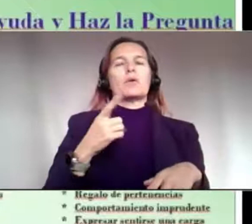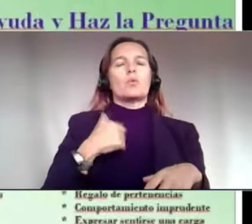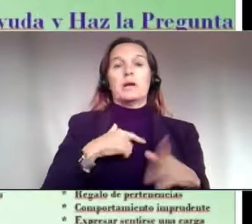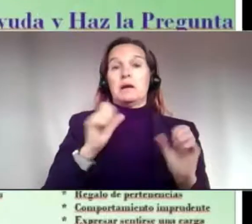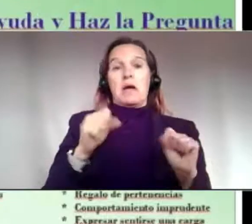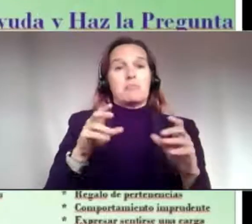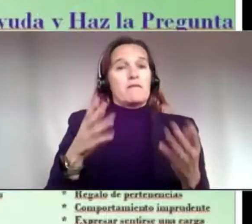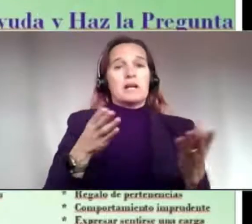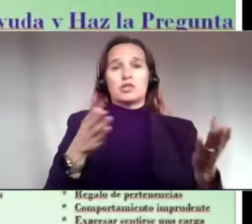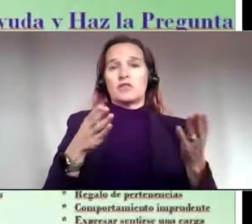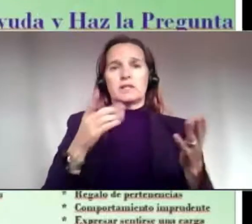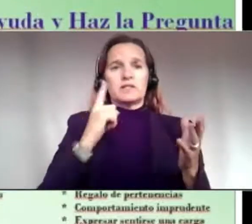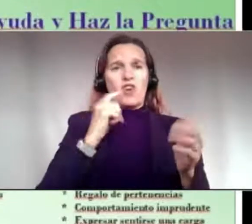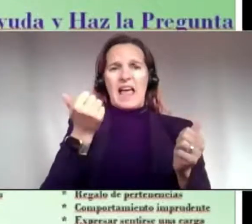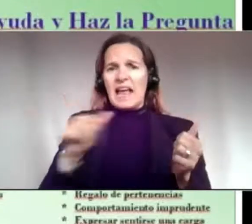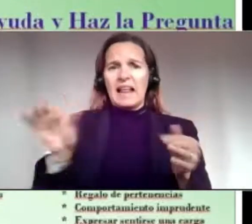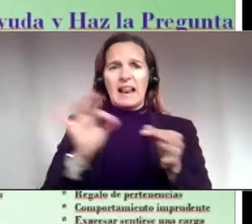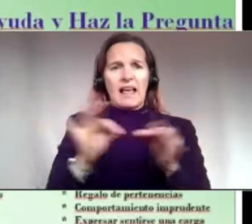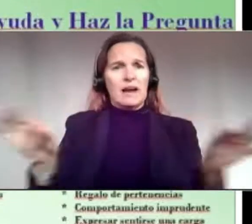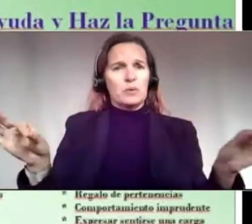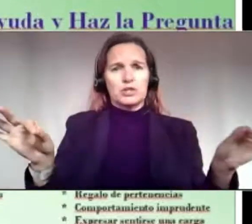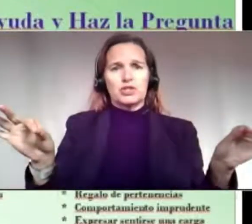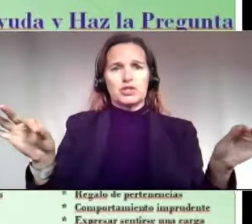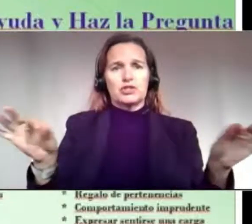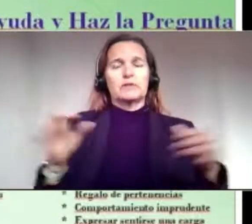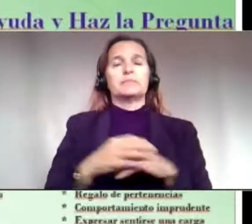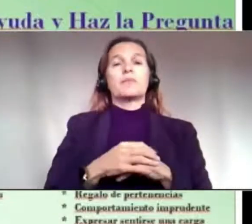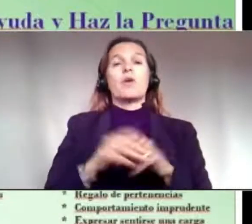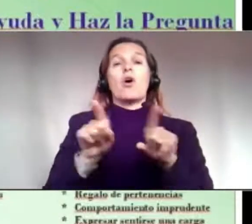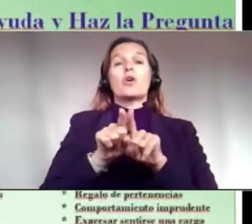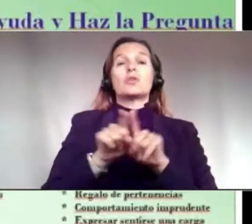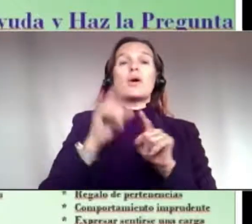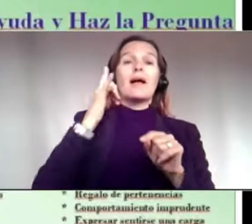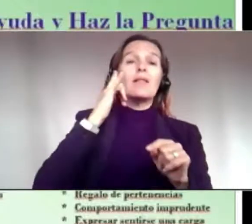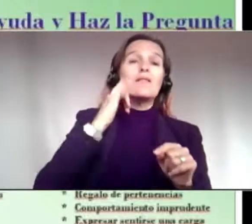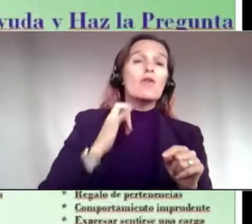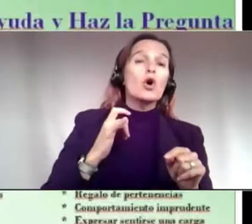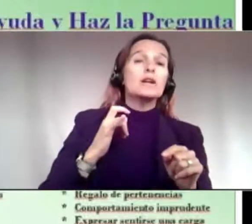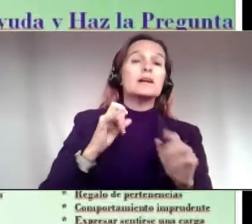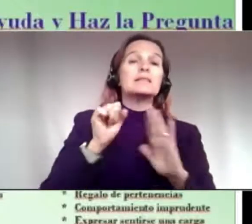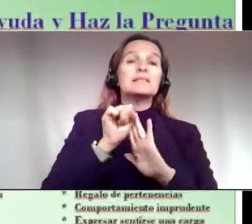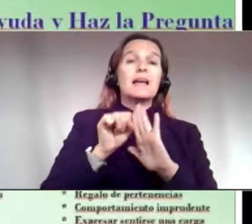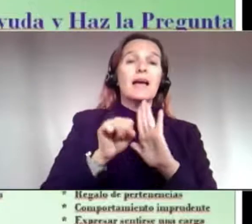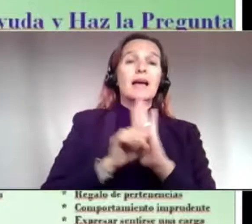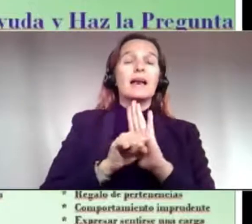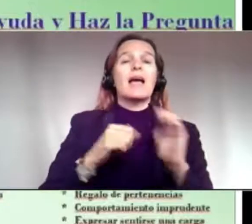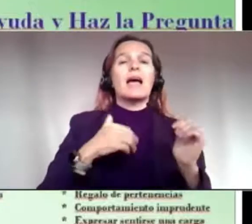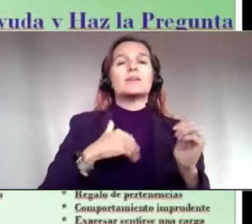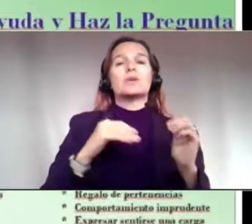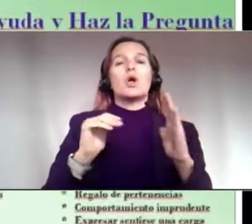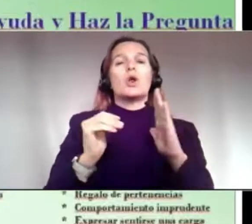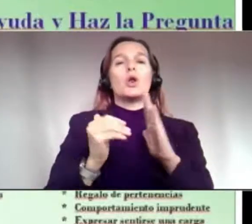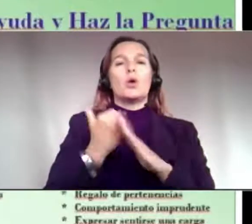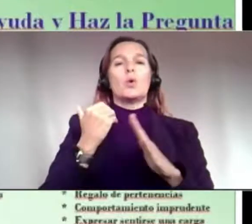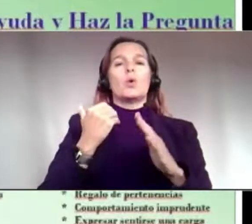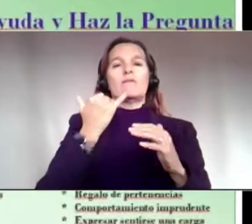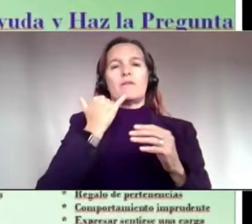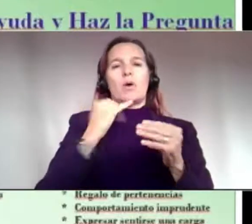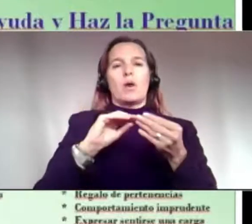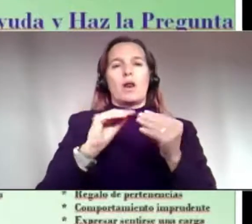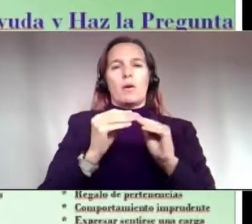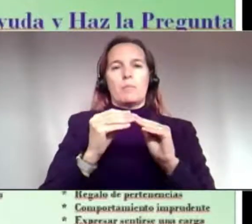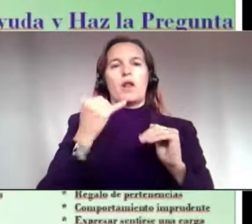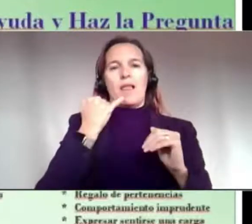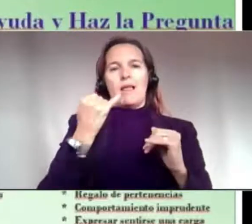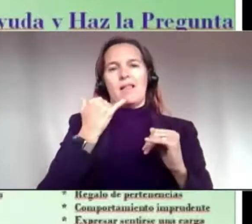language. The state of California also is offering a newer peer-run Warm Line for all residents of the state